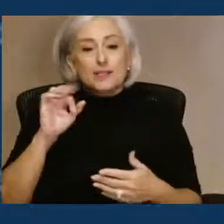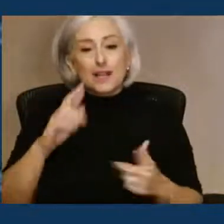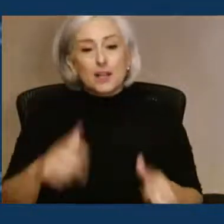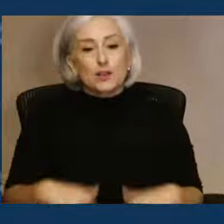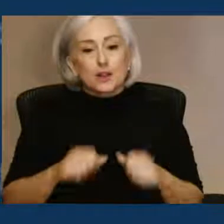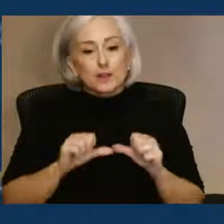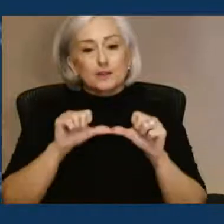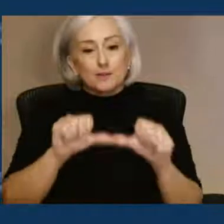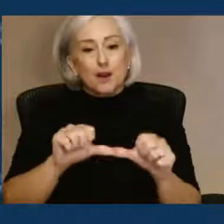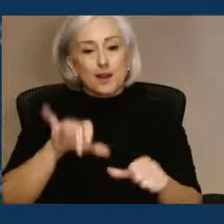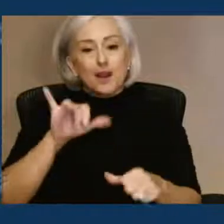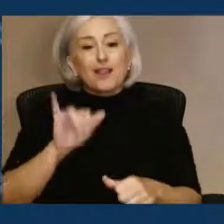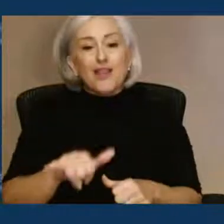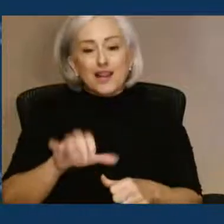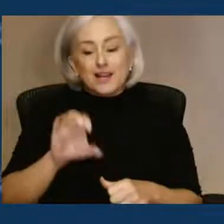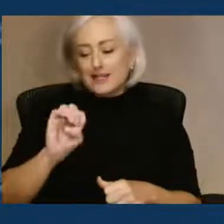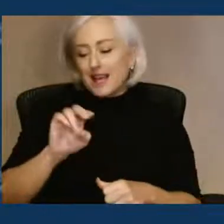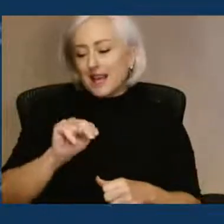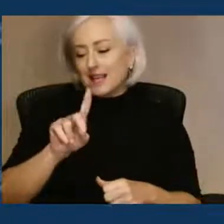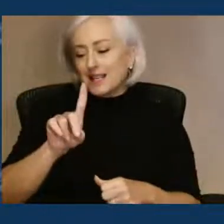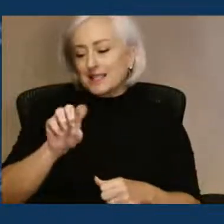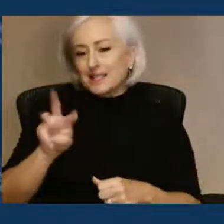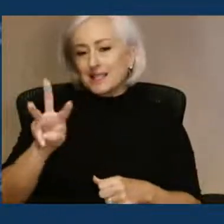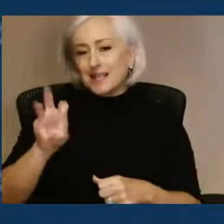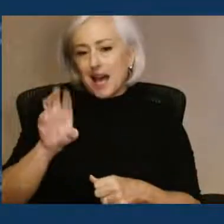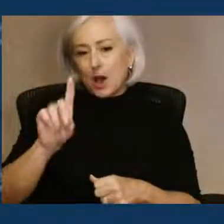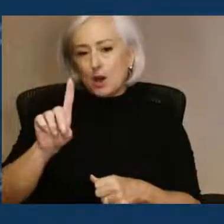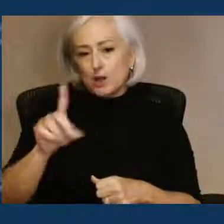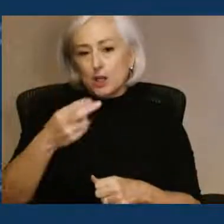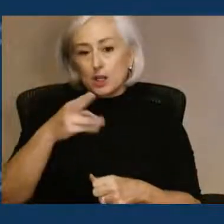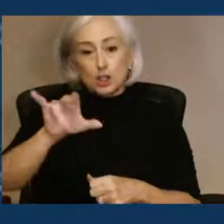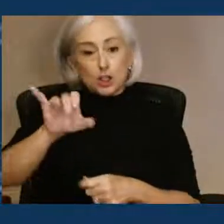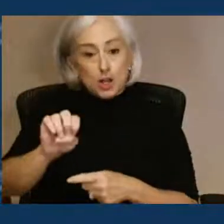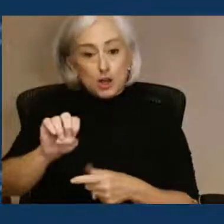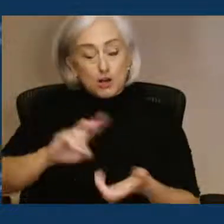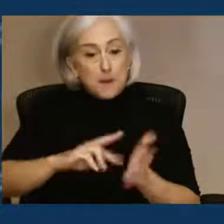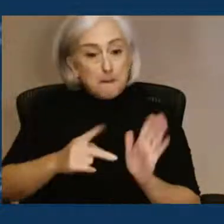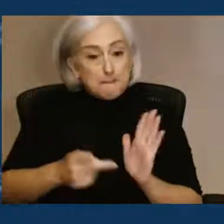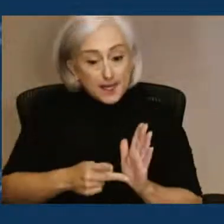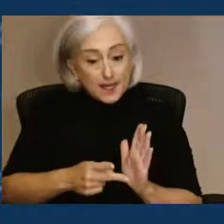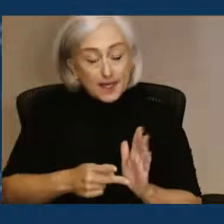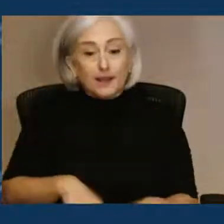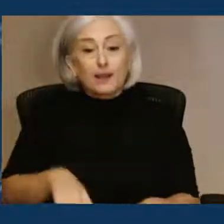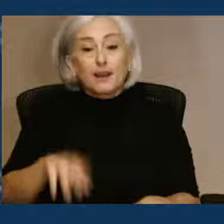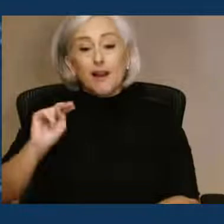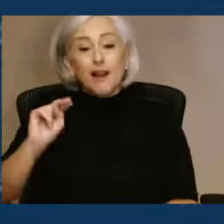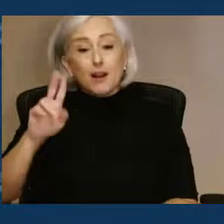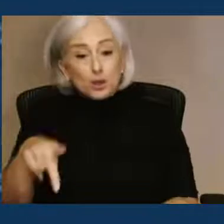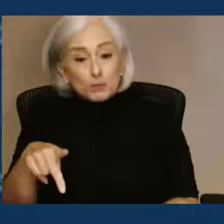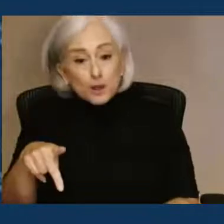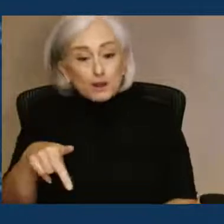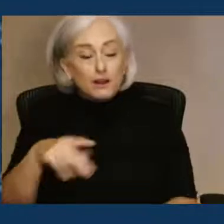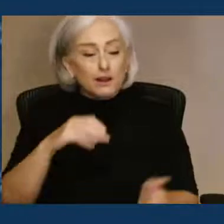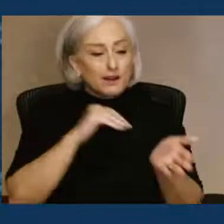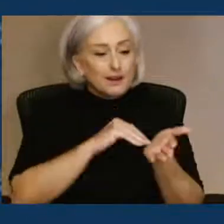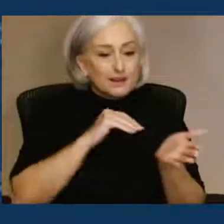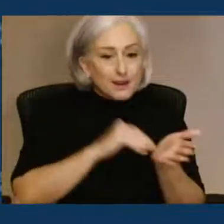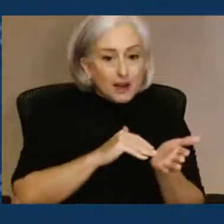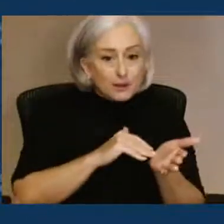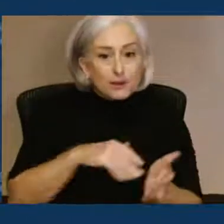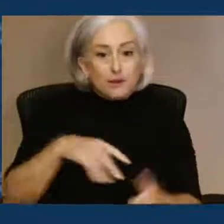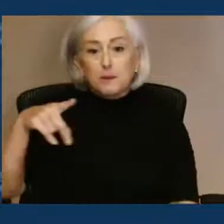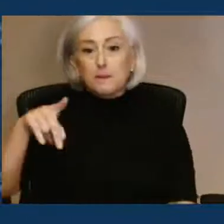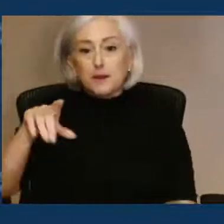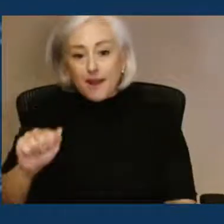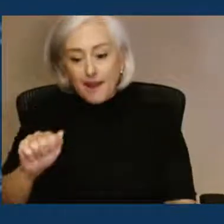at the KU Cancer Center, which means that nurse practitioners, physician assistants, and physicians can receive focused